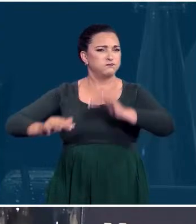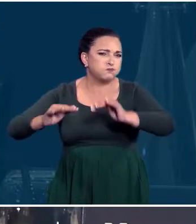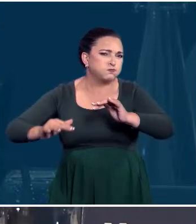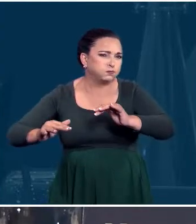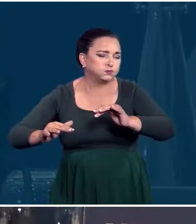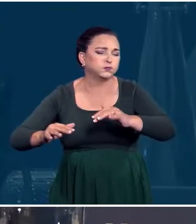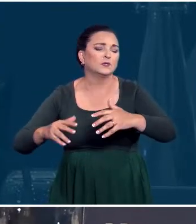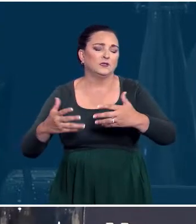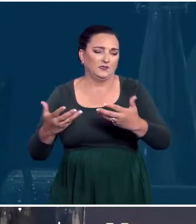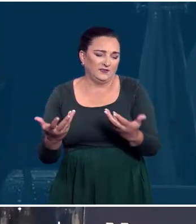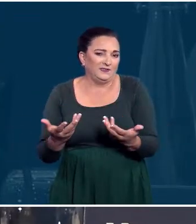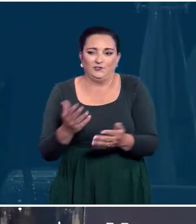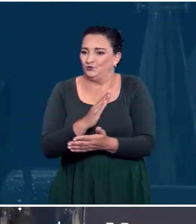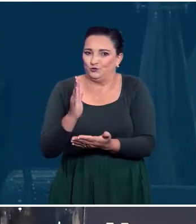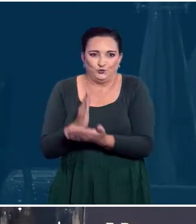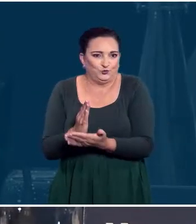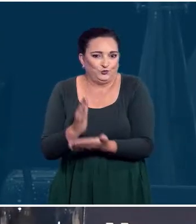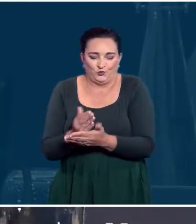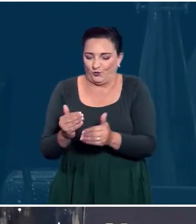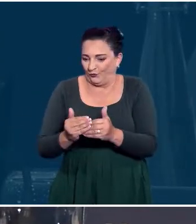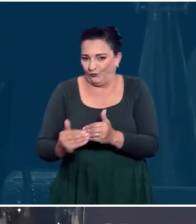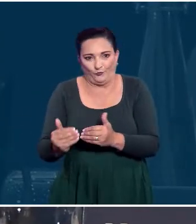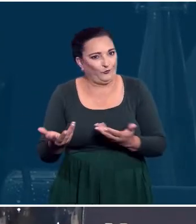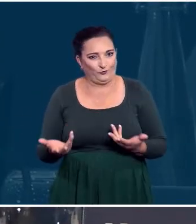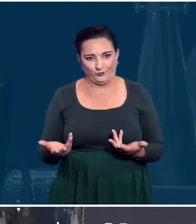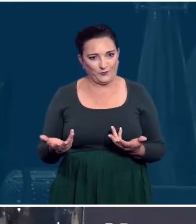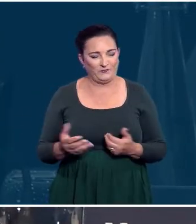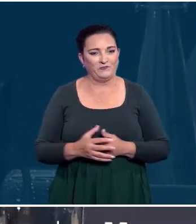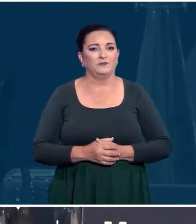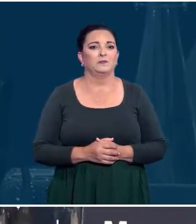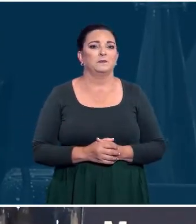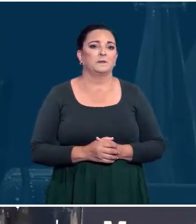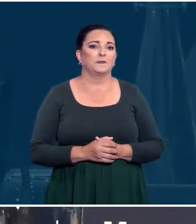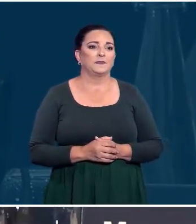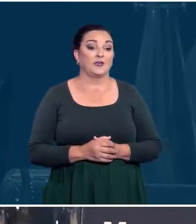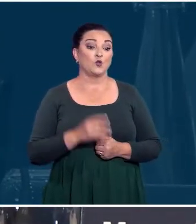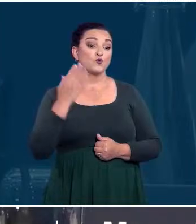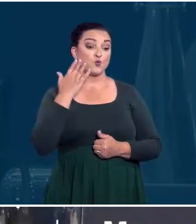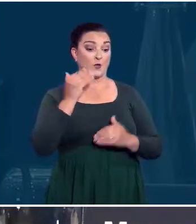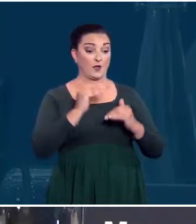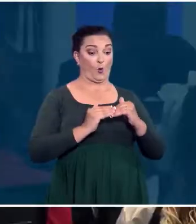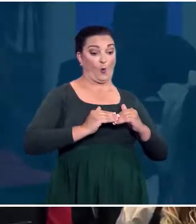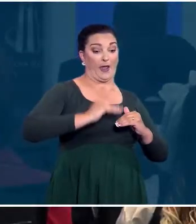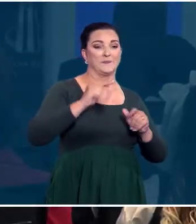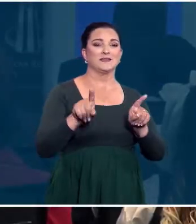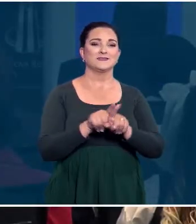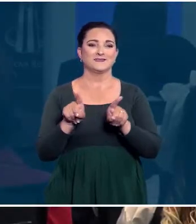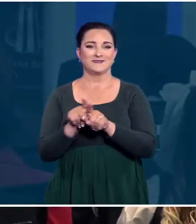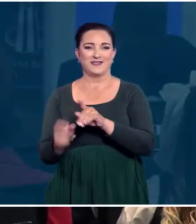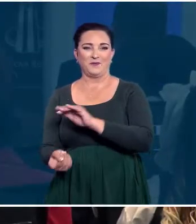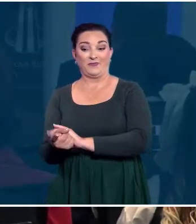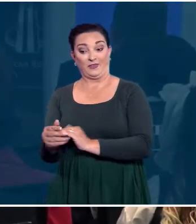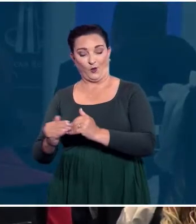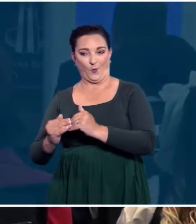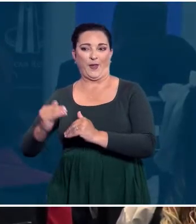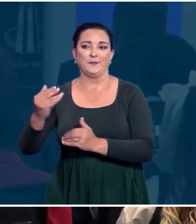to uncertainty. Uncertainty goes up, investment goes down. Thanks. DG Kasim?